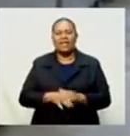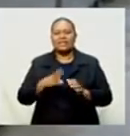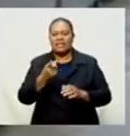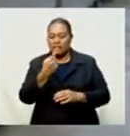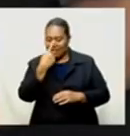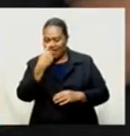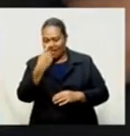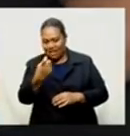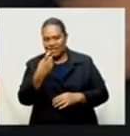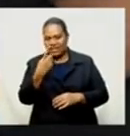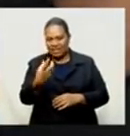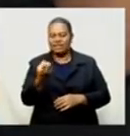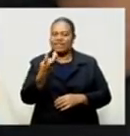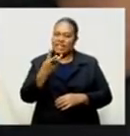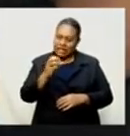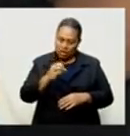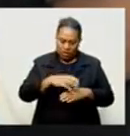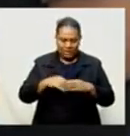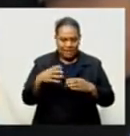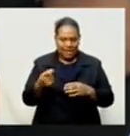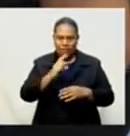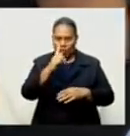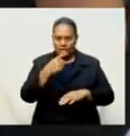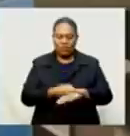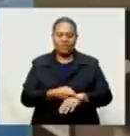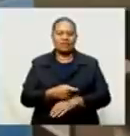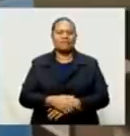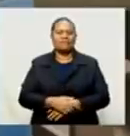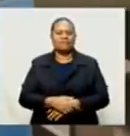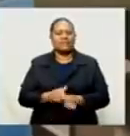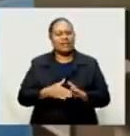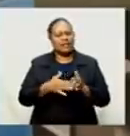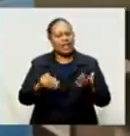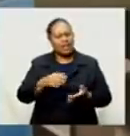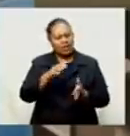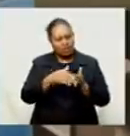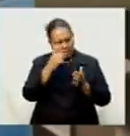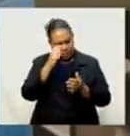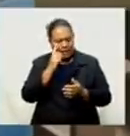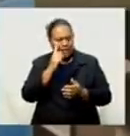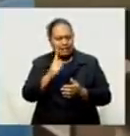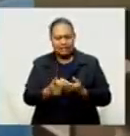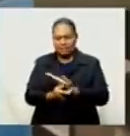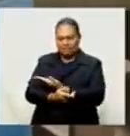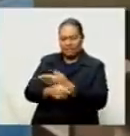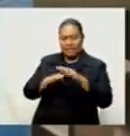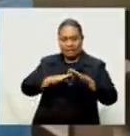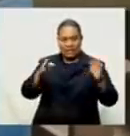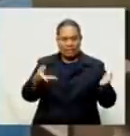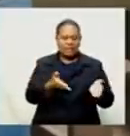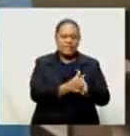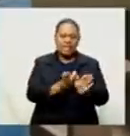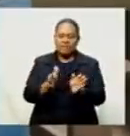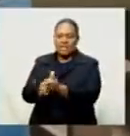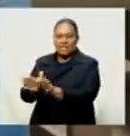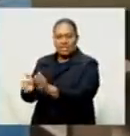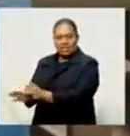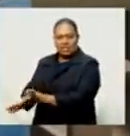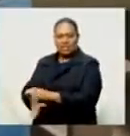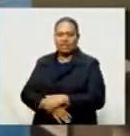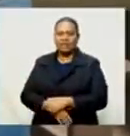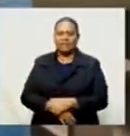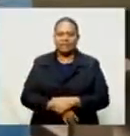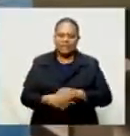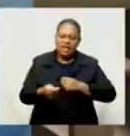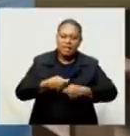lucky to even make $30 in a week. Now you can see around here is all some tables around here is empty. All the